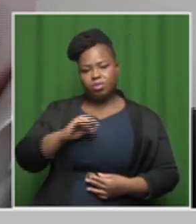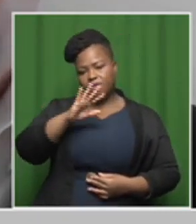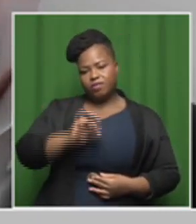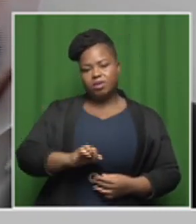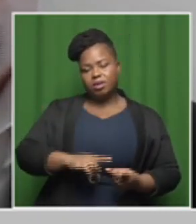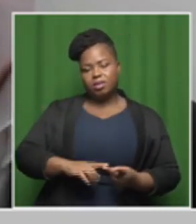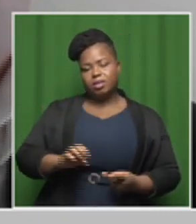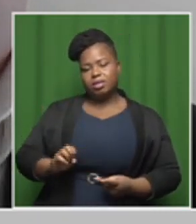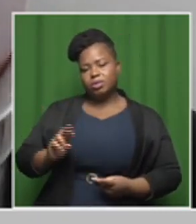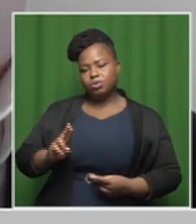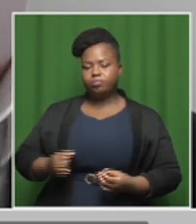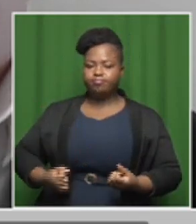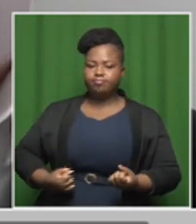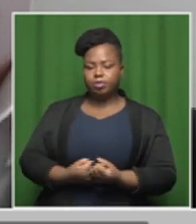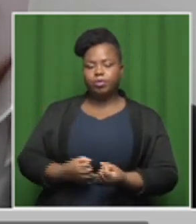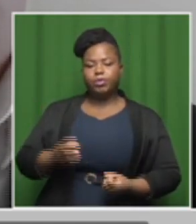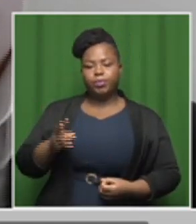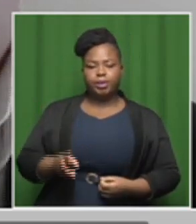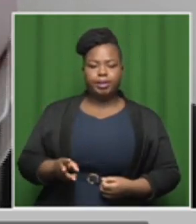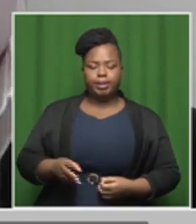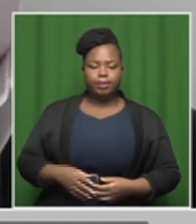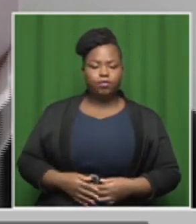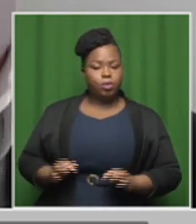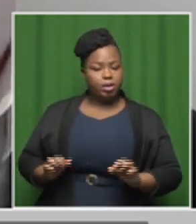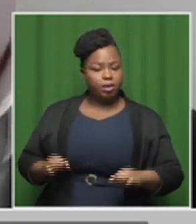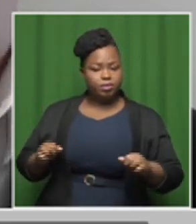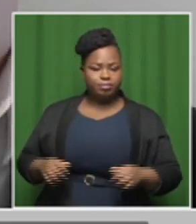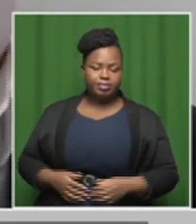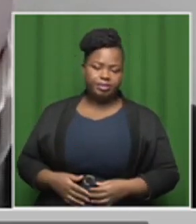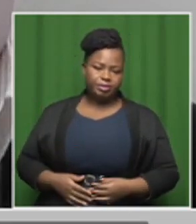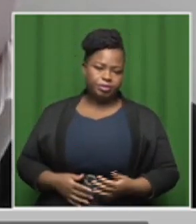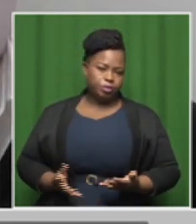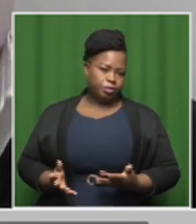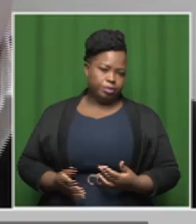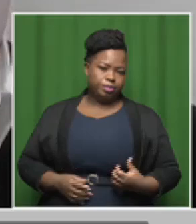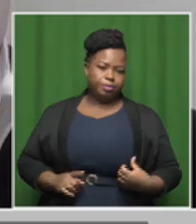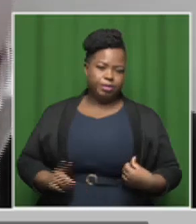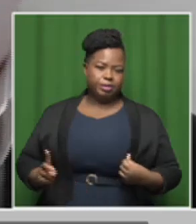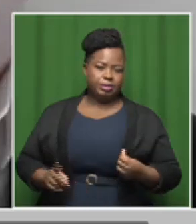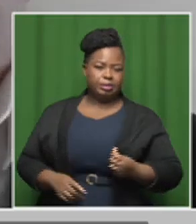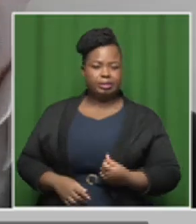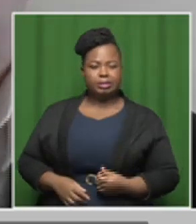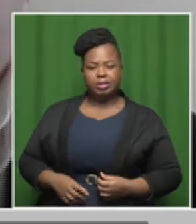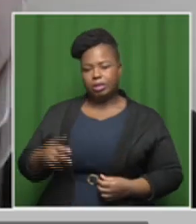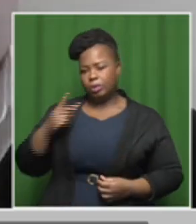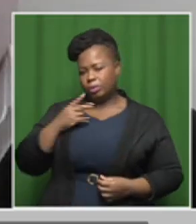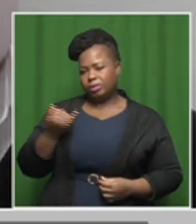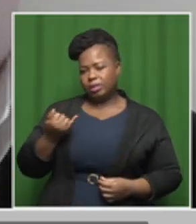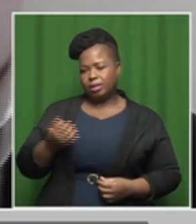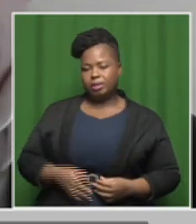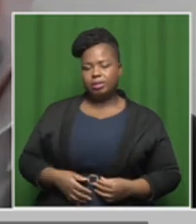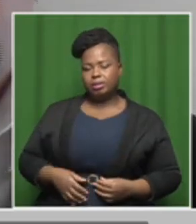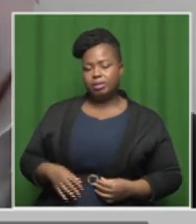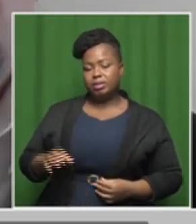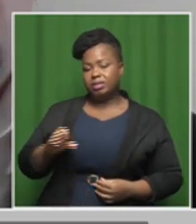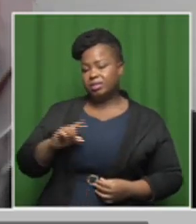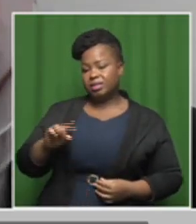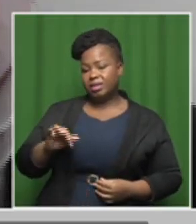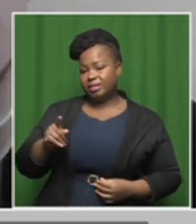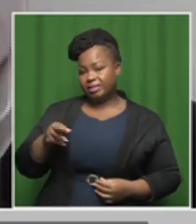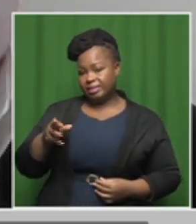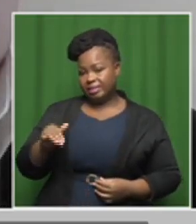be very supportive of a deal, but it looks to me like Zelensky is being really